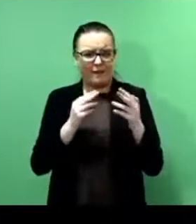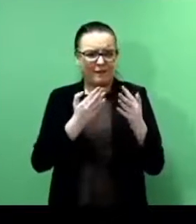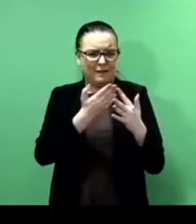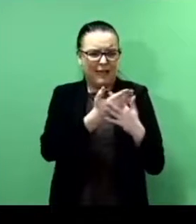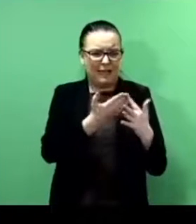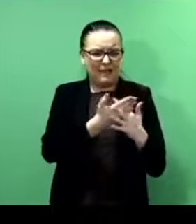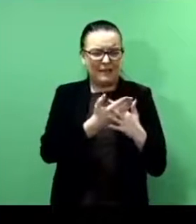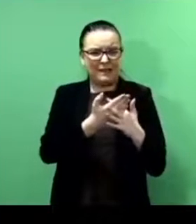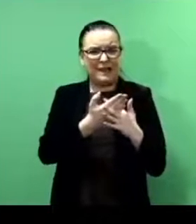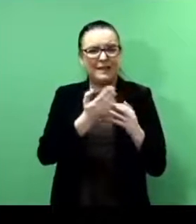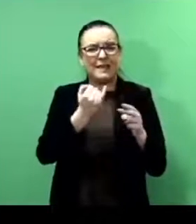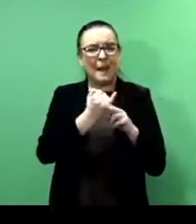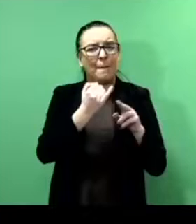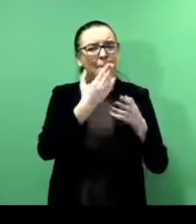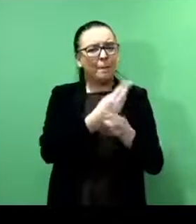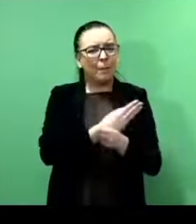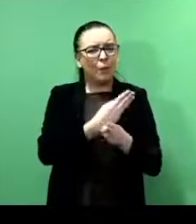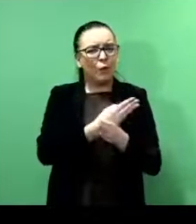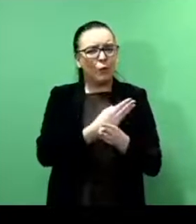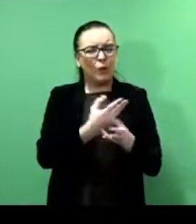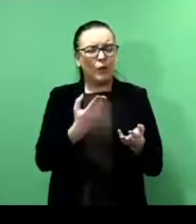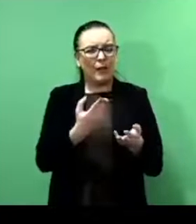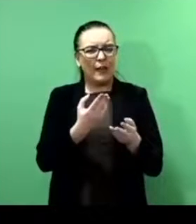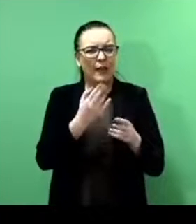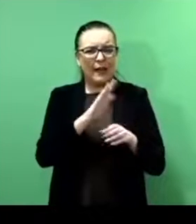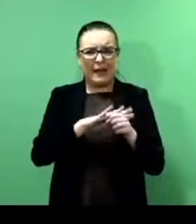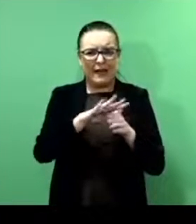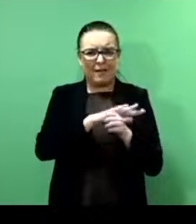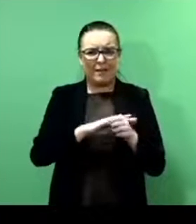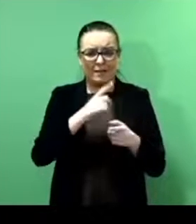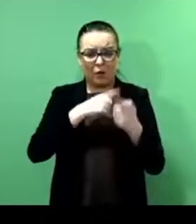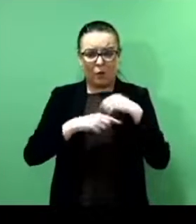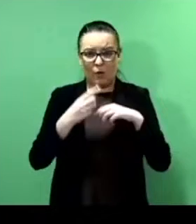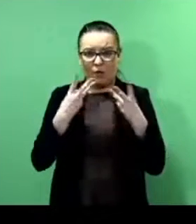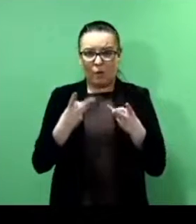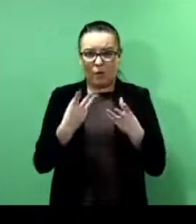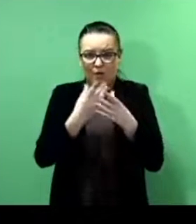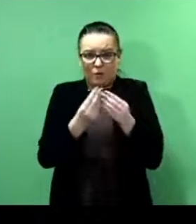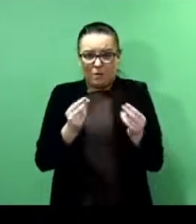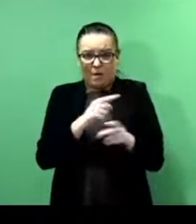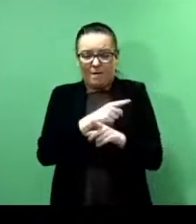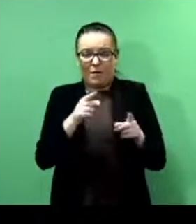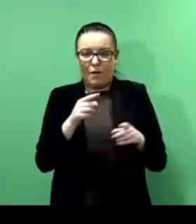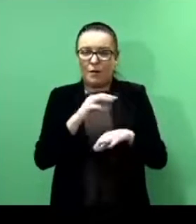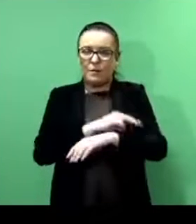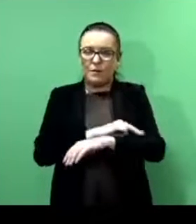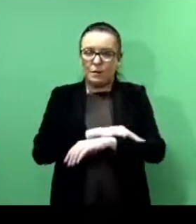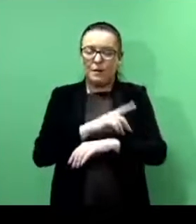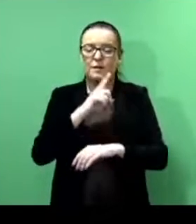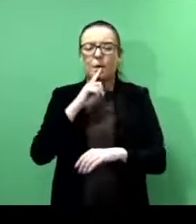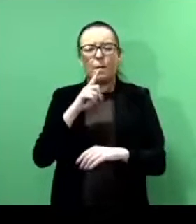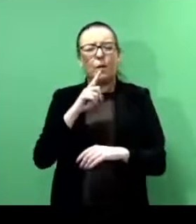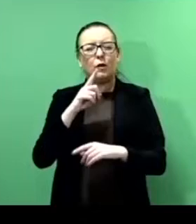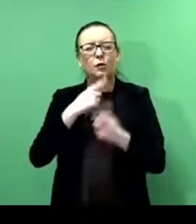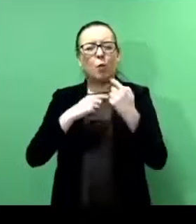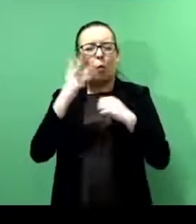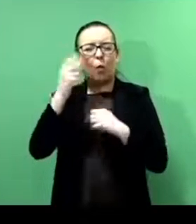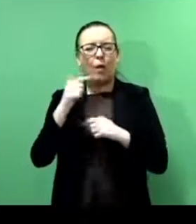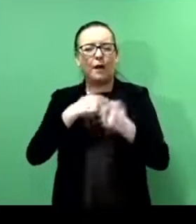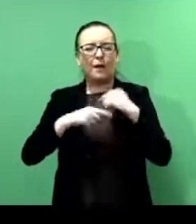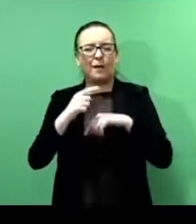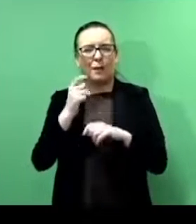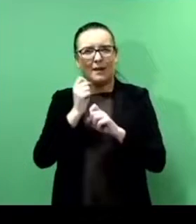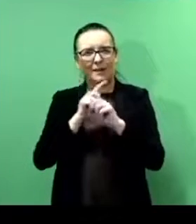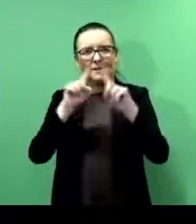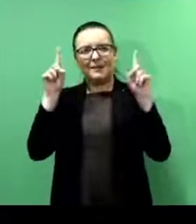in disadvantaged areas. So we're trying to address those out-of-school factors. So what's unique, I suppose, about City Connects is that